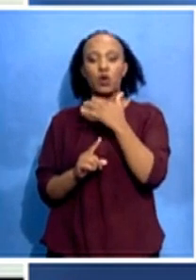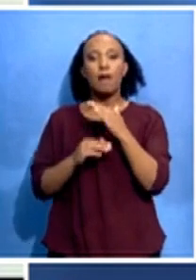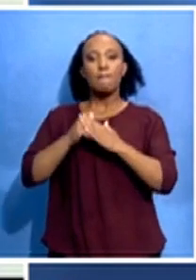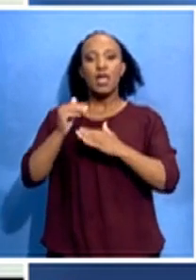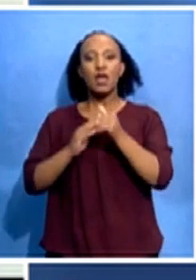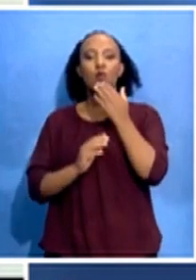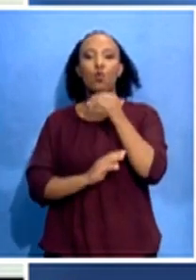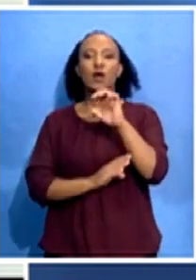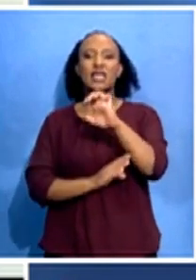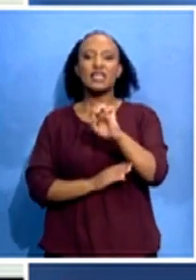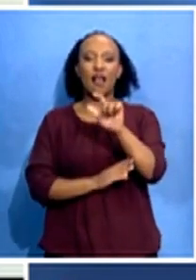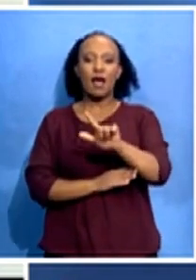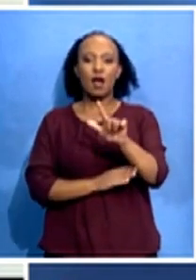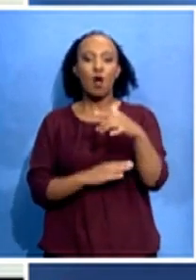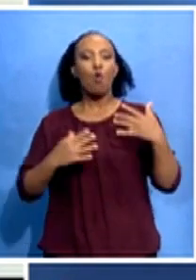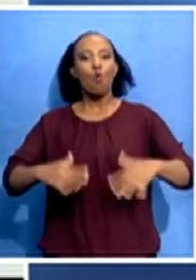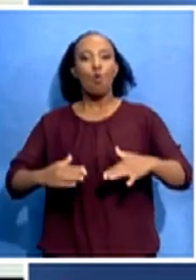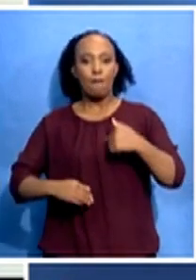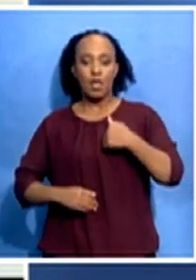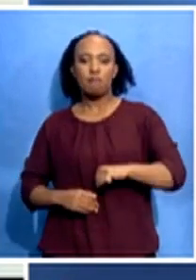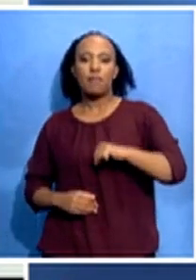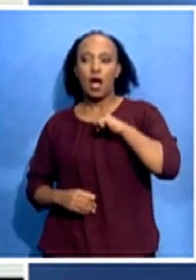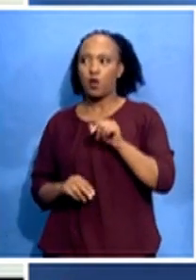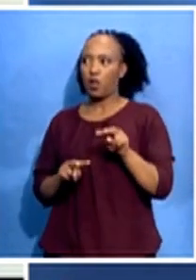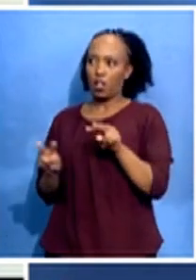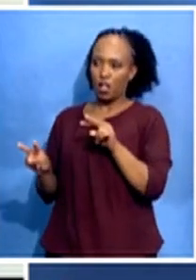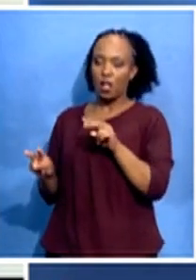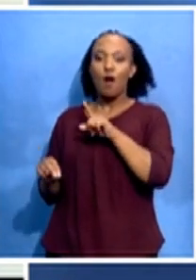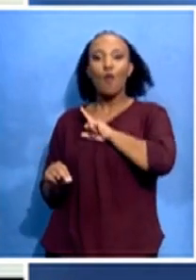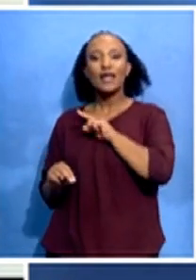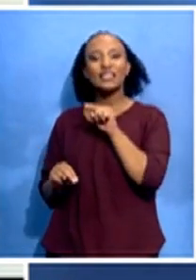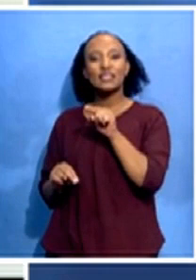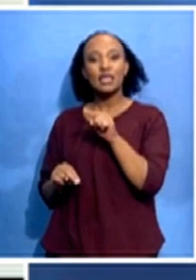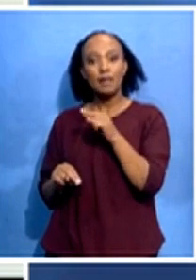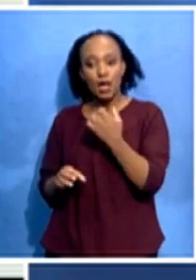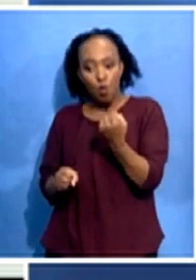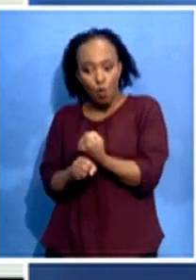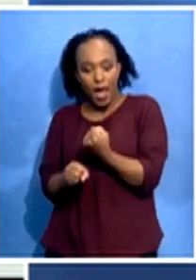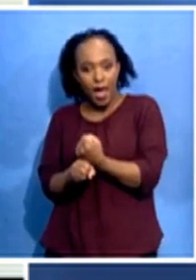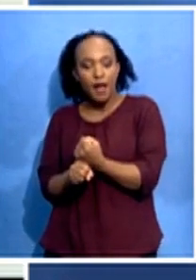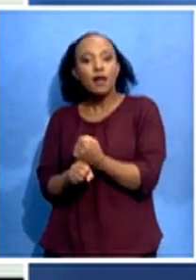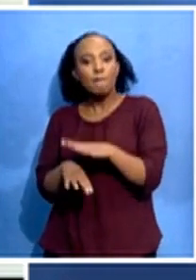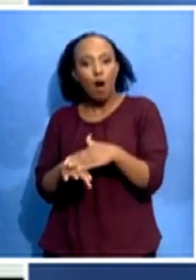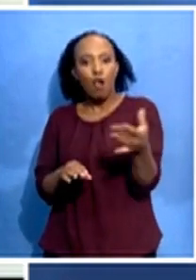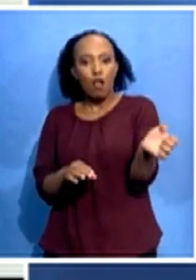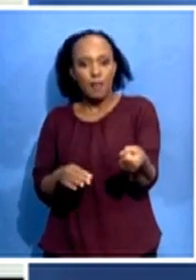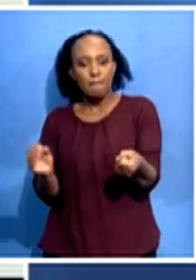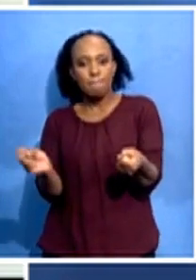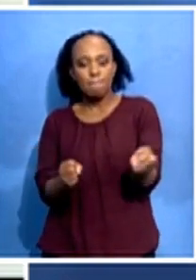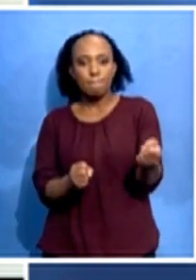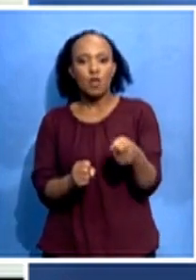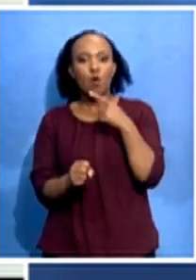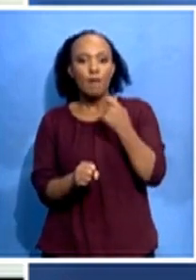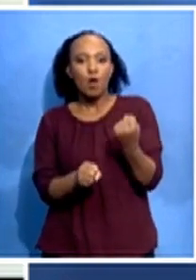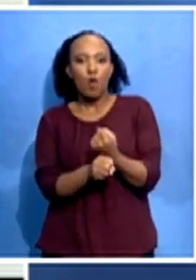African. Because not does it create jobs at that plant, but it creates a huge amount of downstream jobs, and we are exporting to the